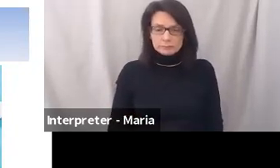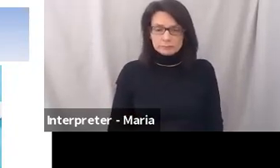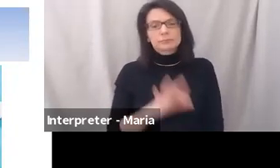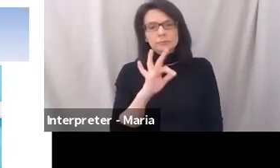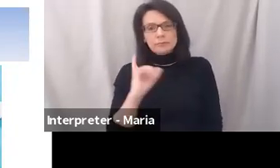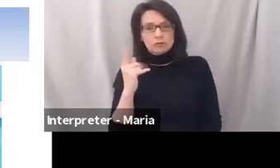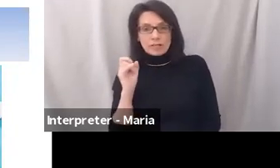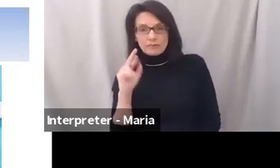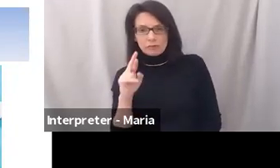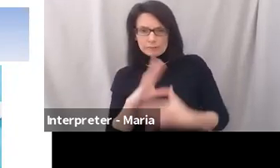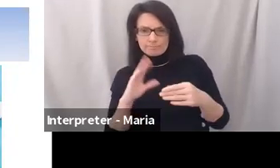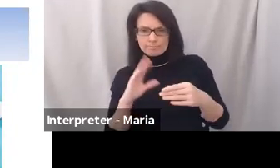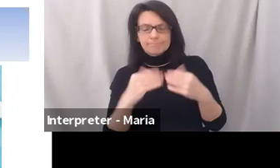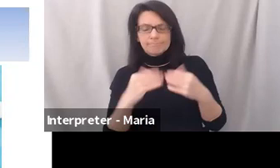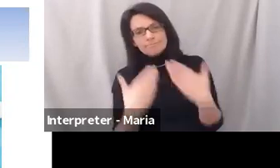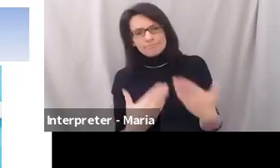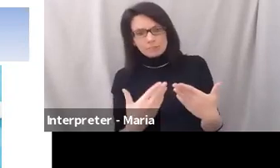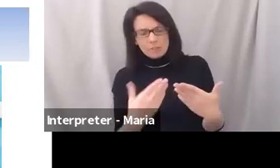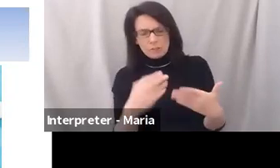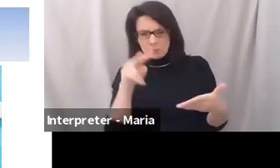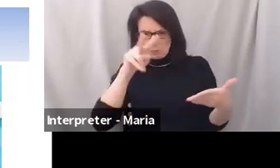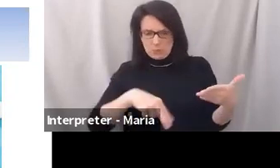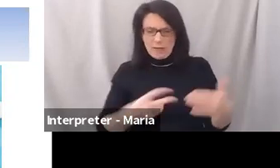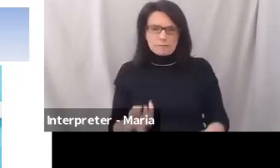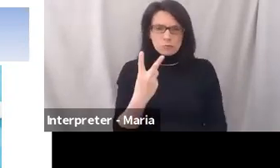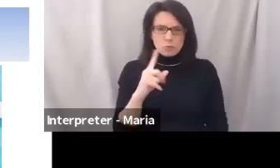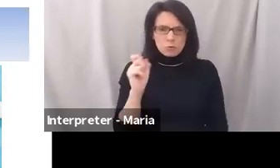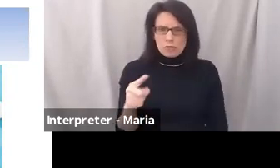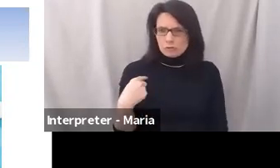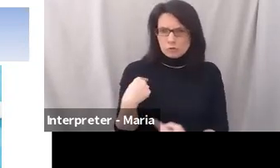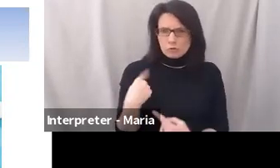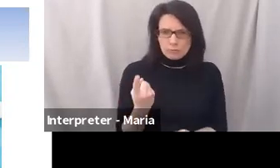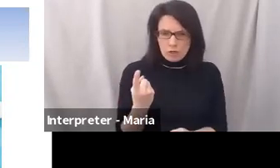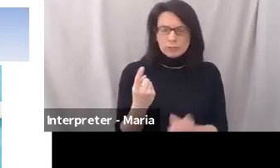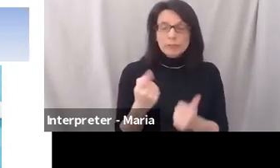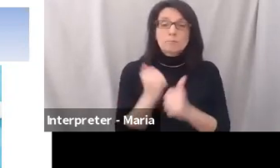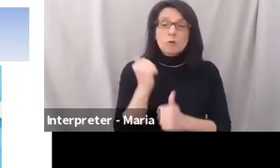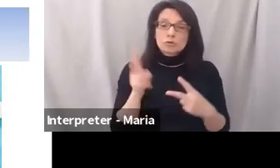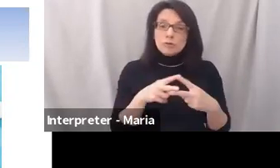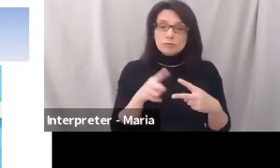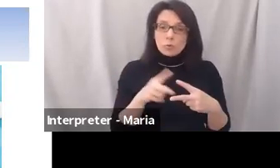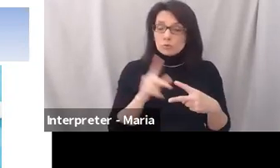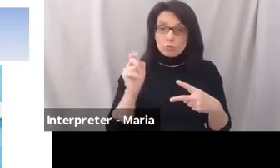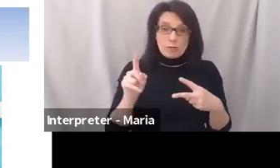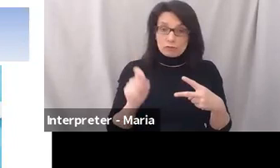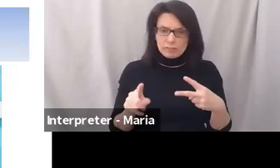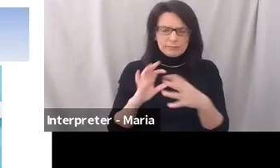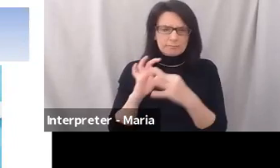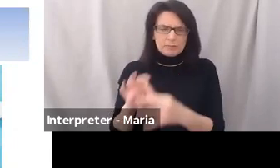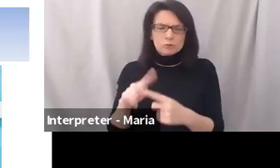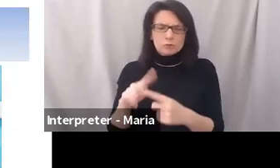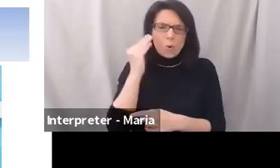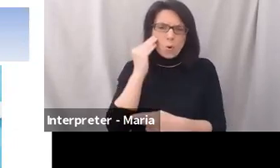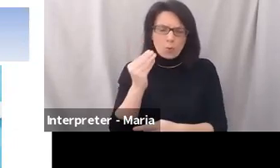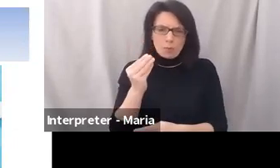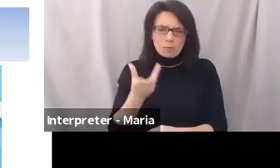Thank you, Naseem. So far, I have two questions, and both of them are related to home loans and